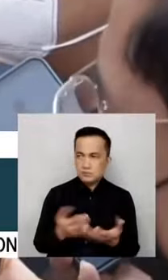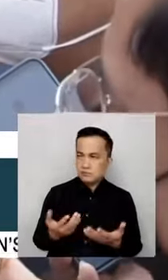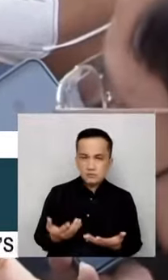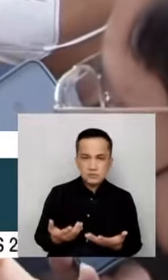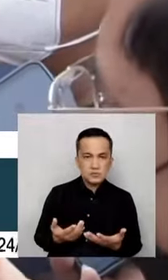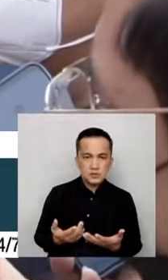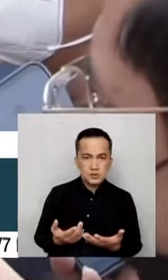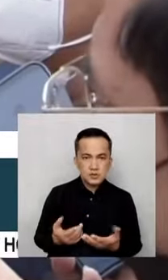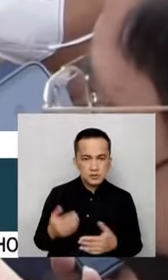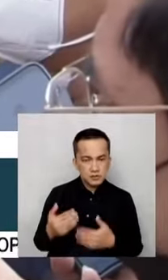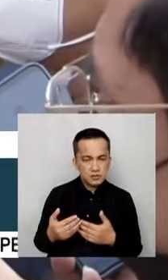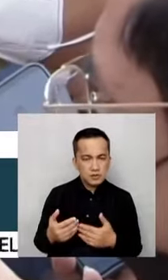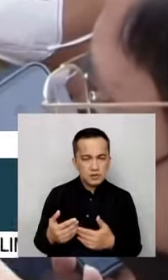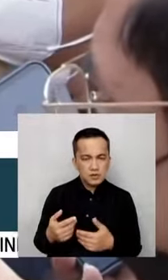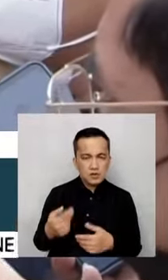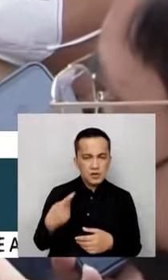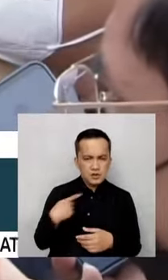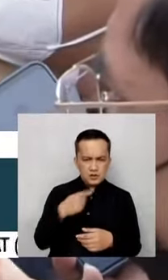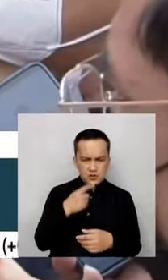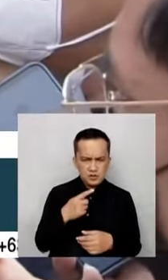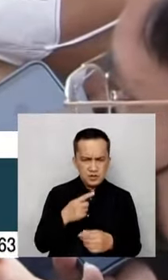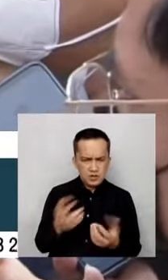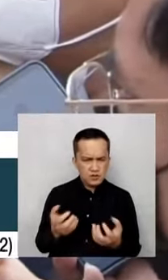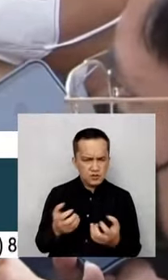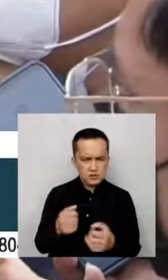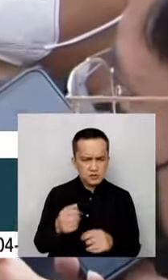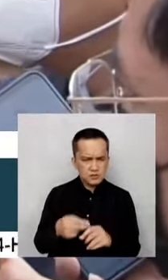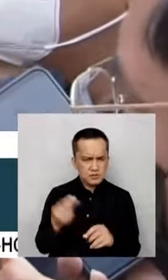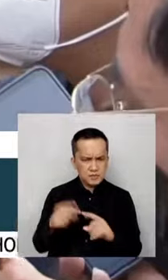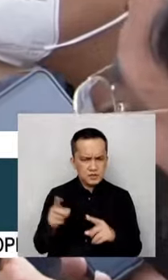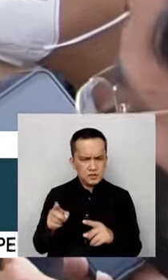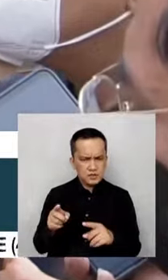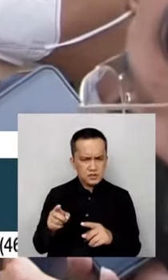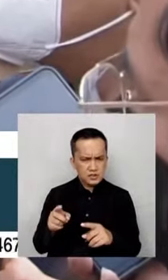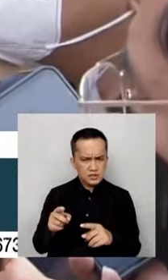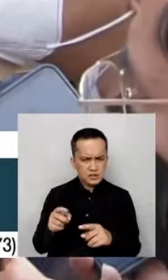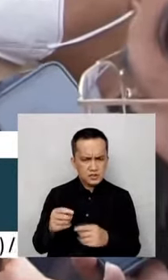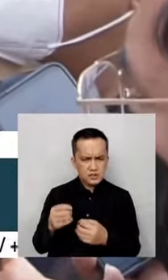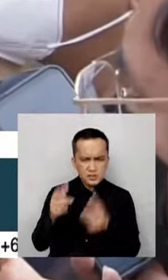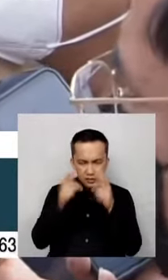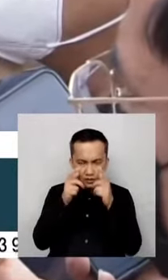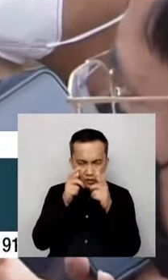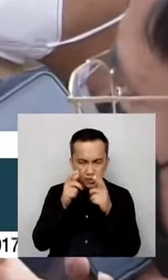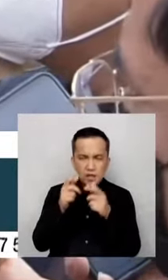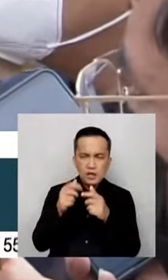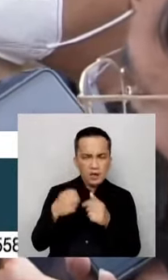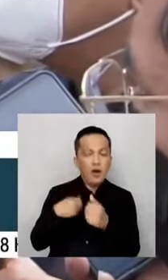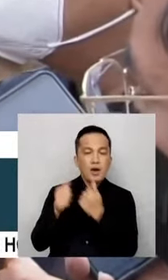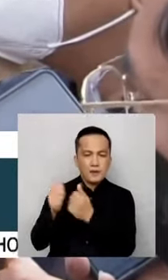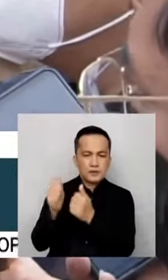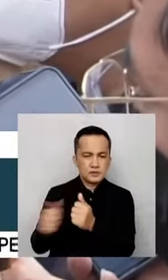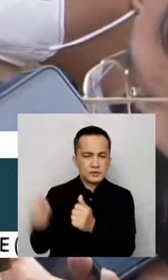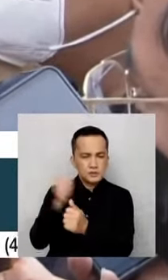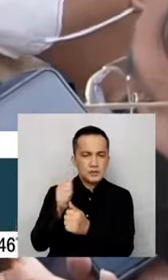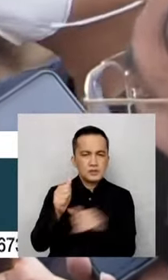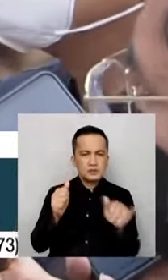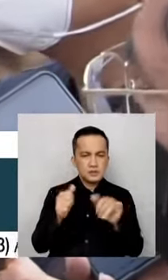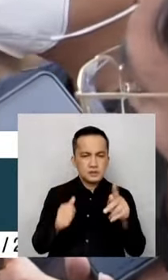narinig ko siya, nakinig ako sa kanya. I will follow the Chief PNP. Kaya ganyan din ang ginawa ko sa NCRPO, ako